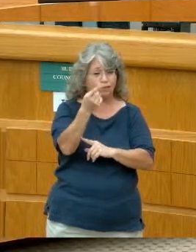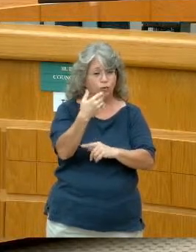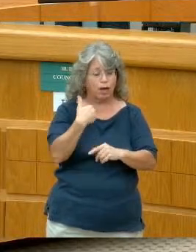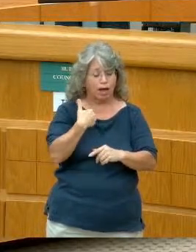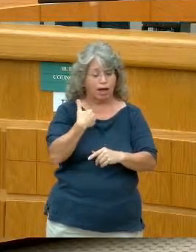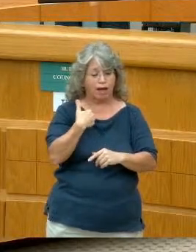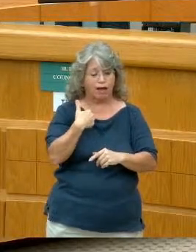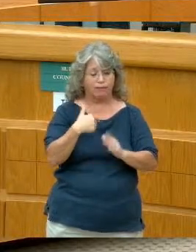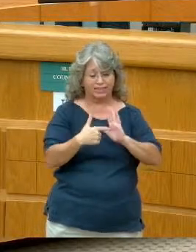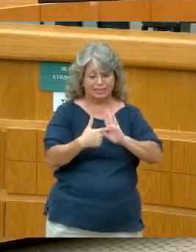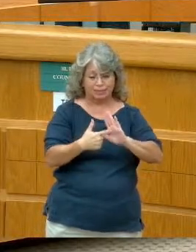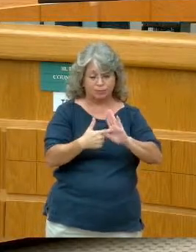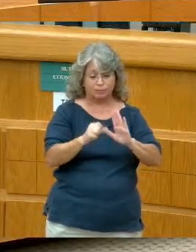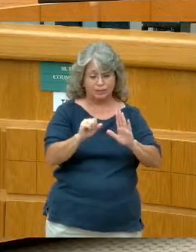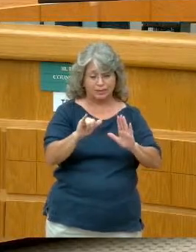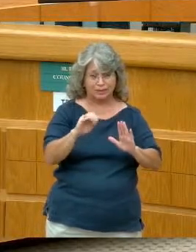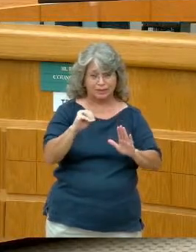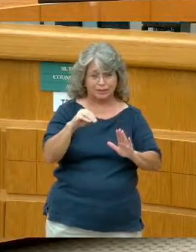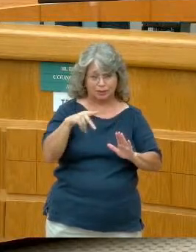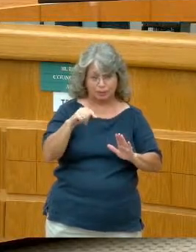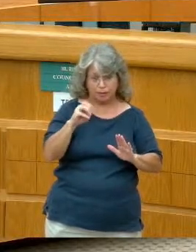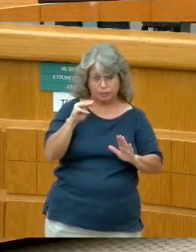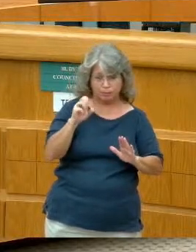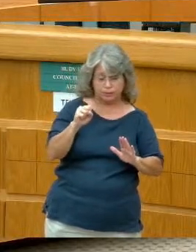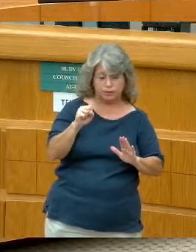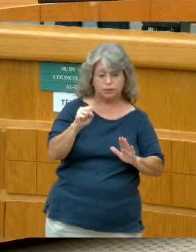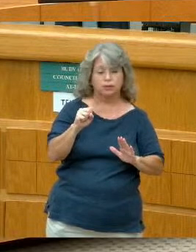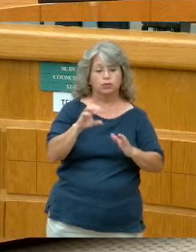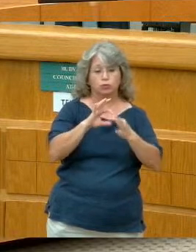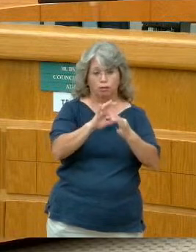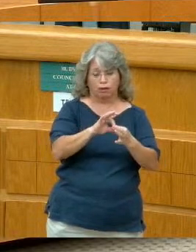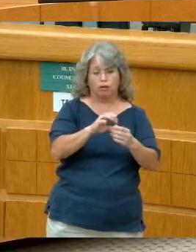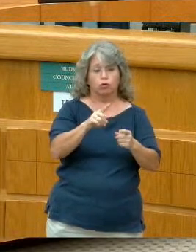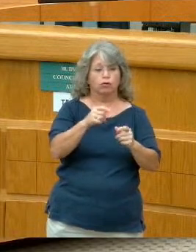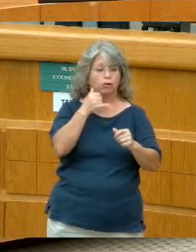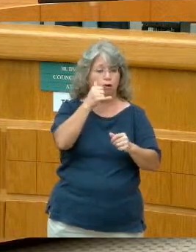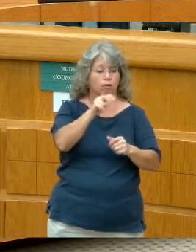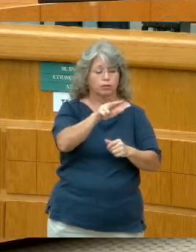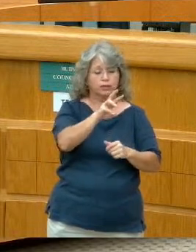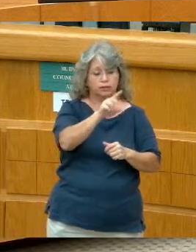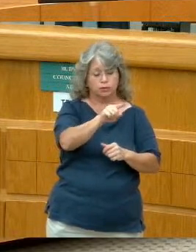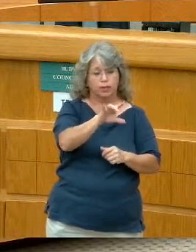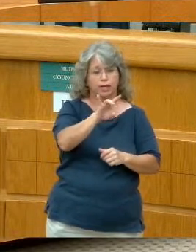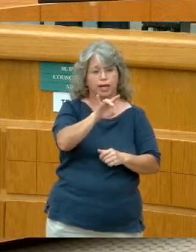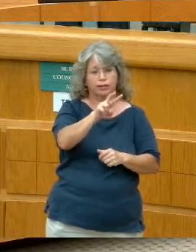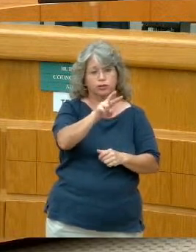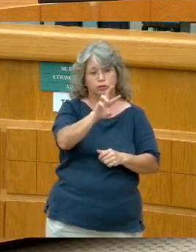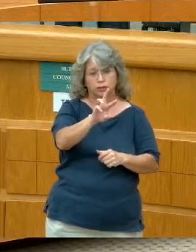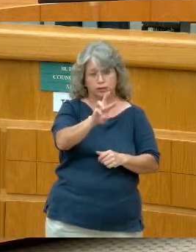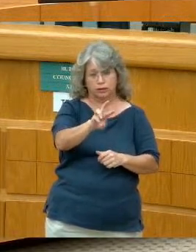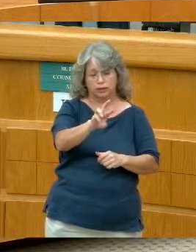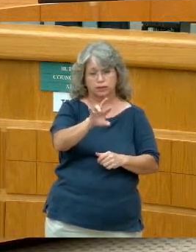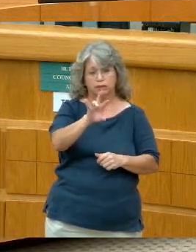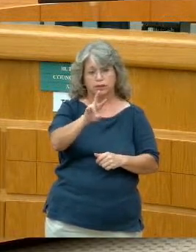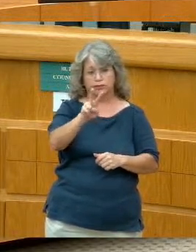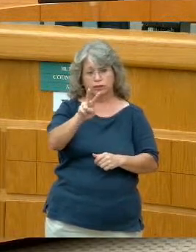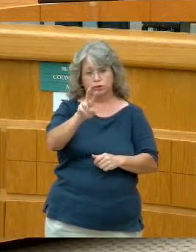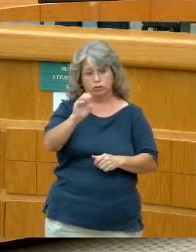still experiencing symptoms related to COVID-19, you can still call our hotline at